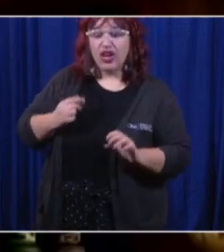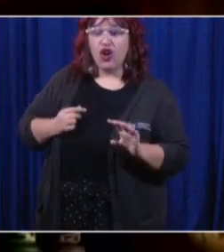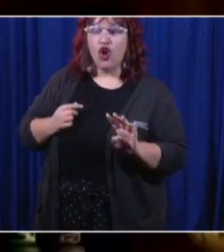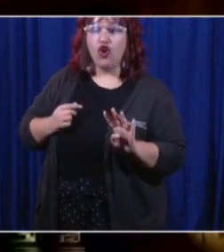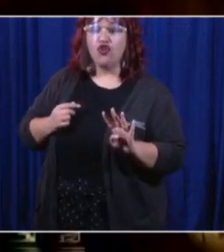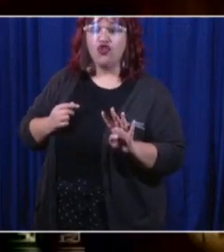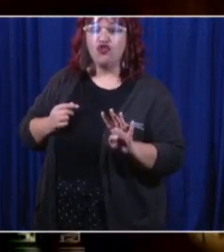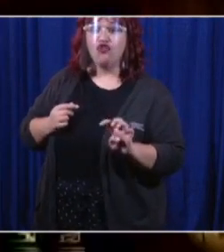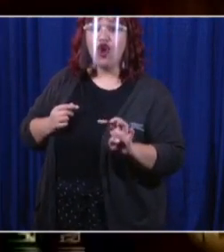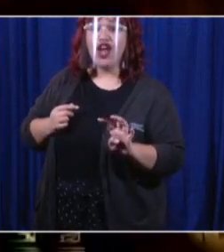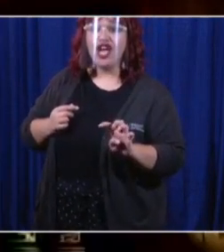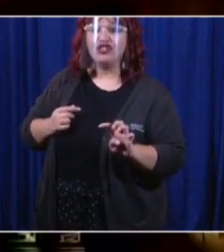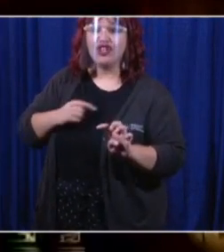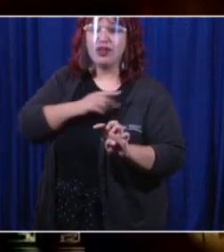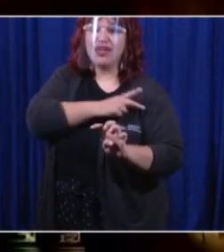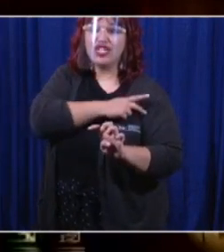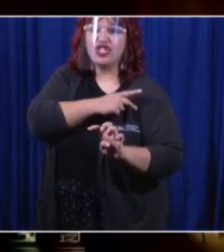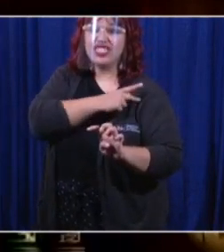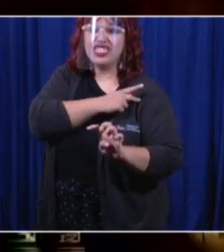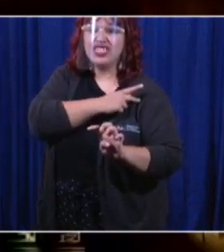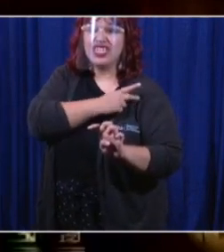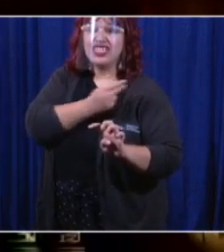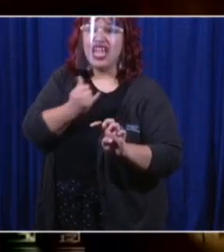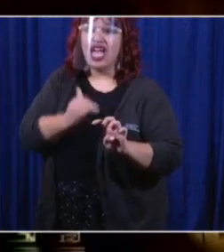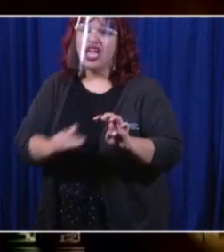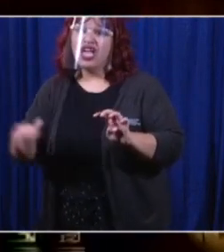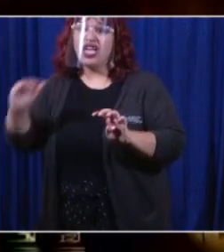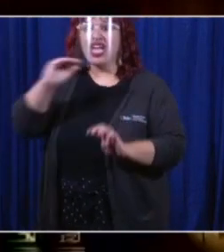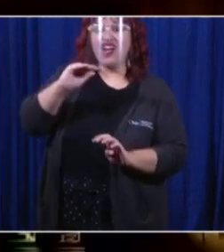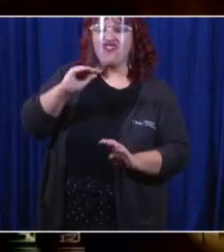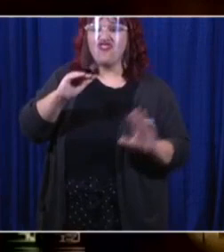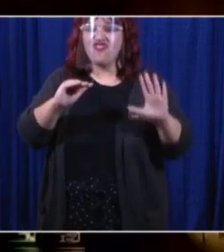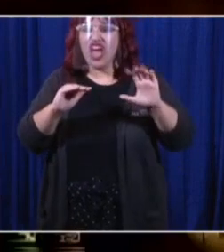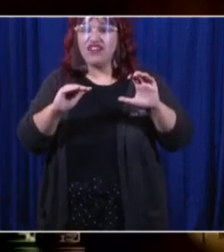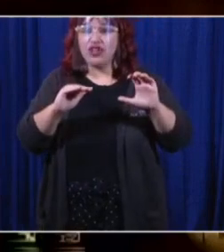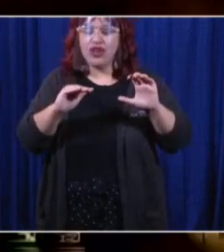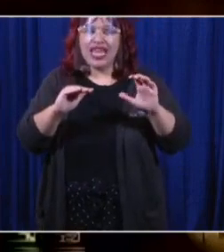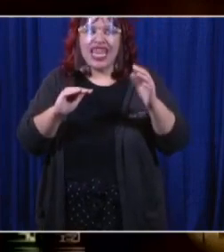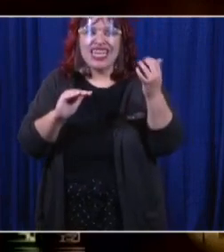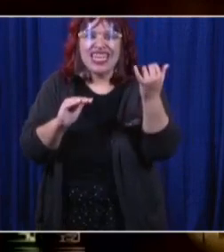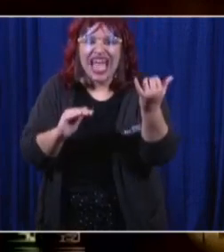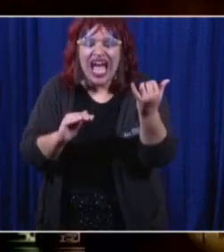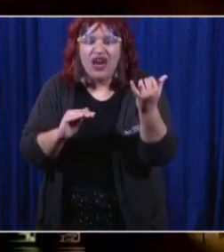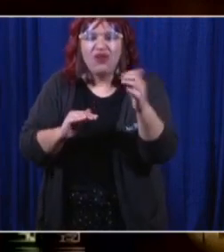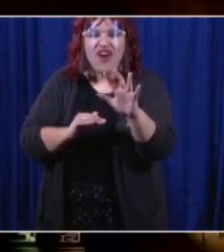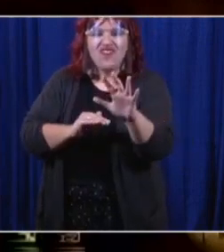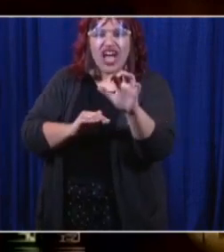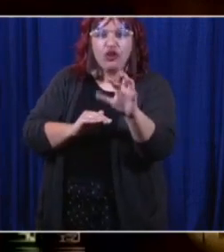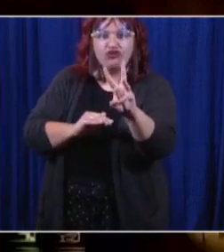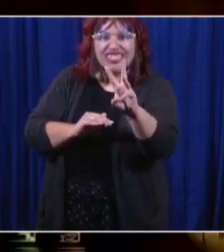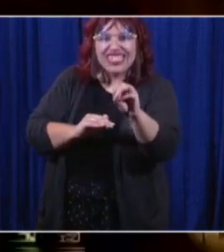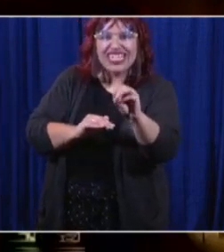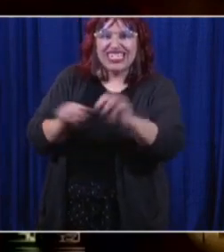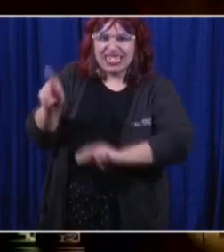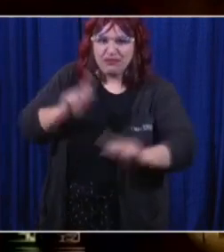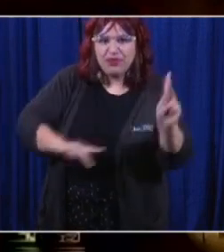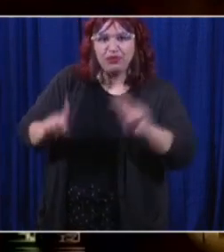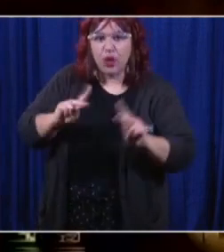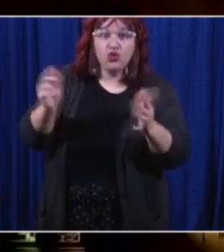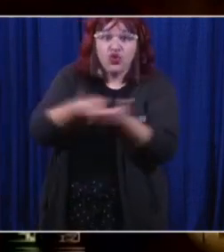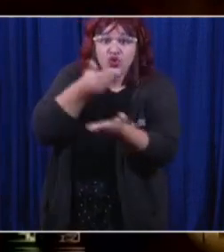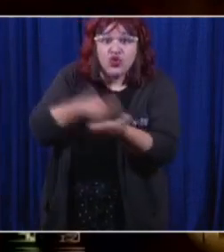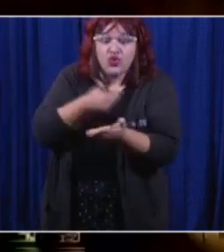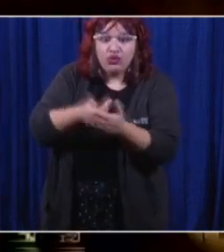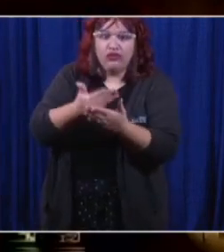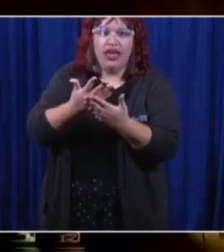500 patients in the hospital for the first time. And today we're over 560 in the hospital. Even for the state, the numbers that Bob was quoting,